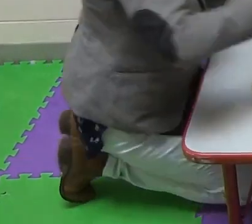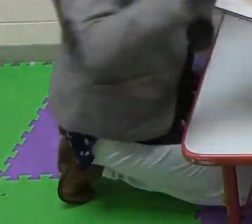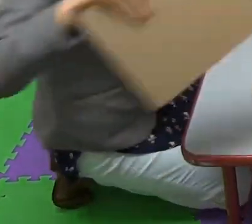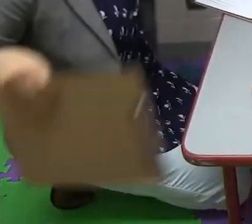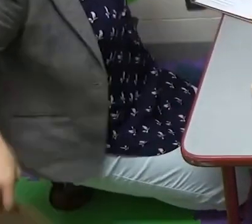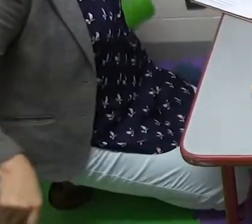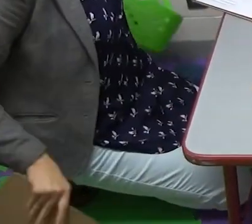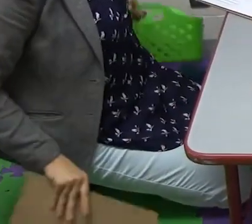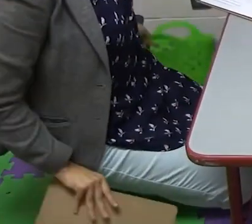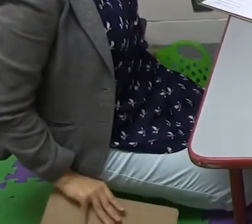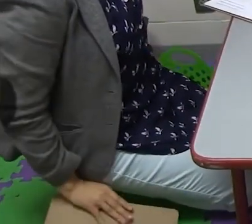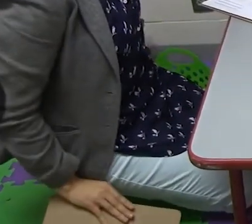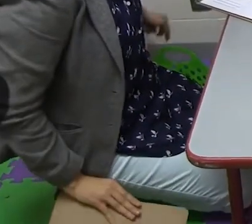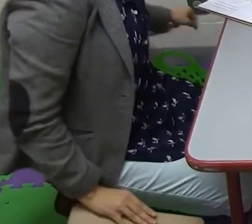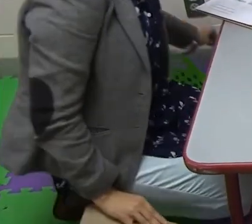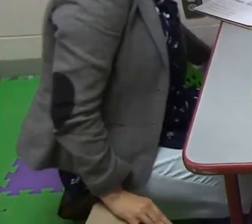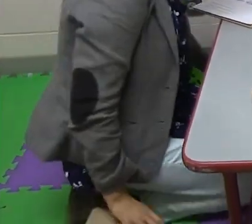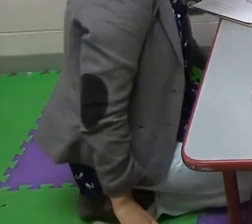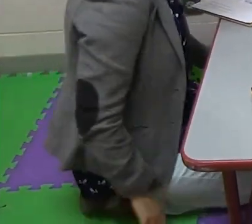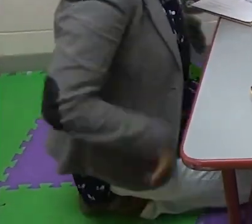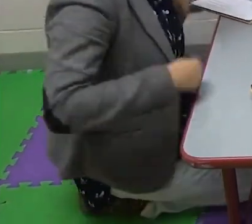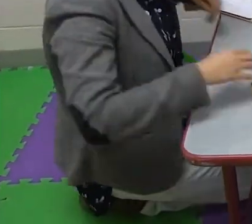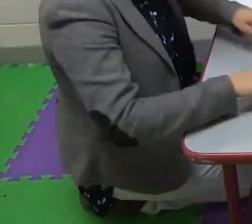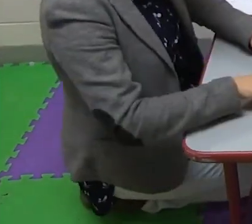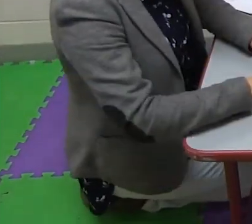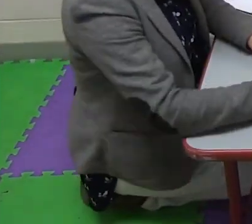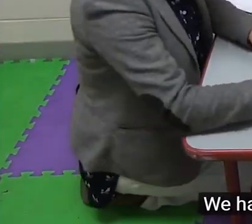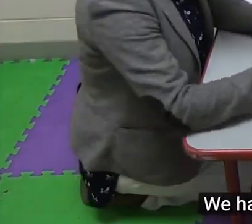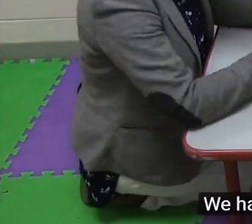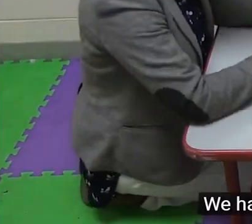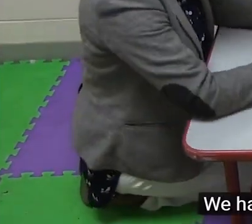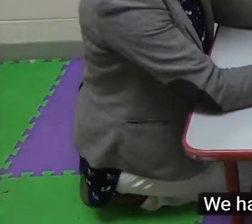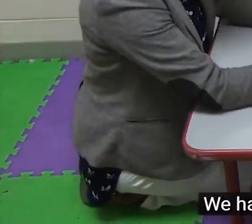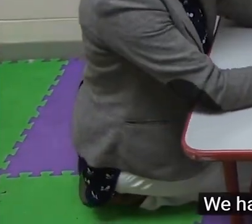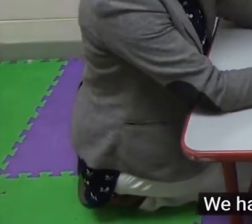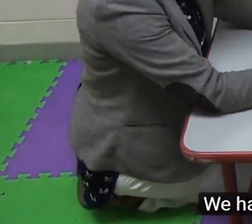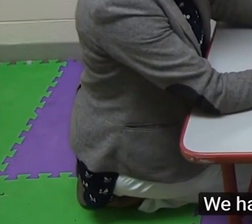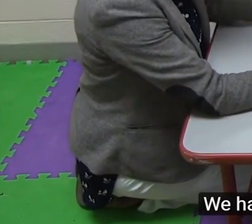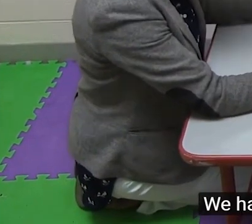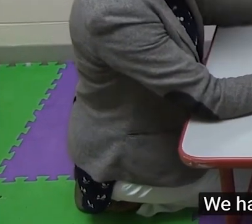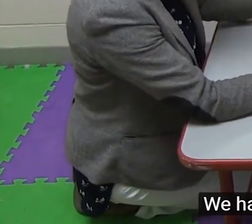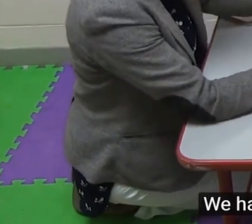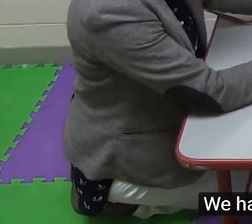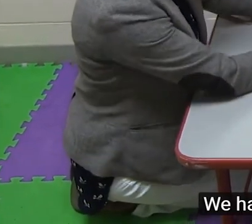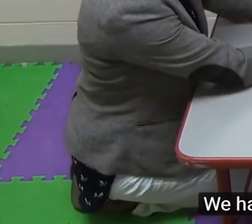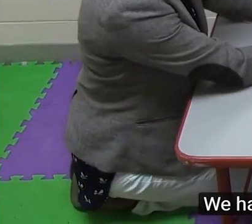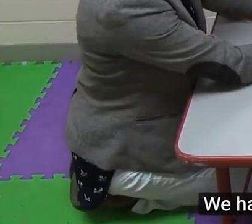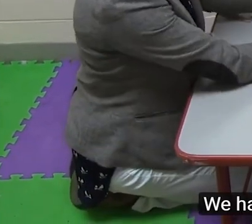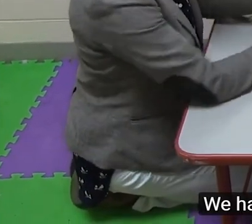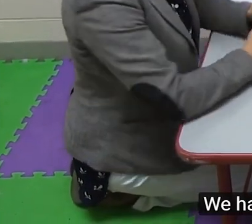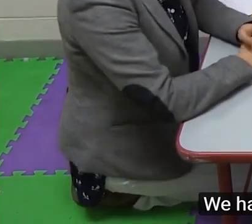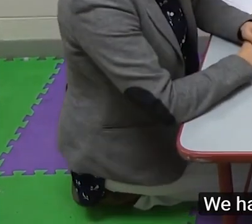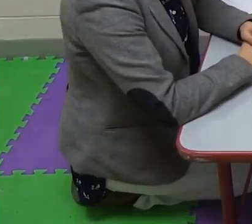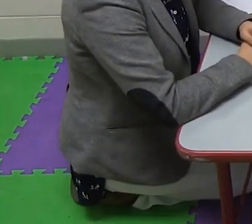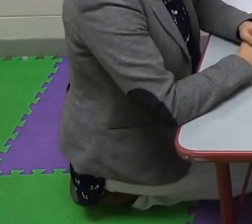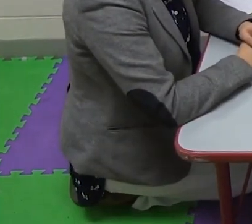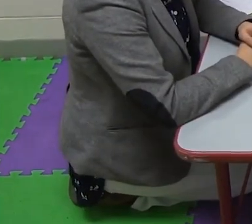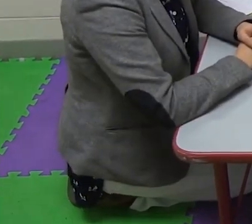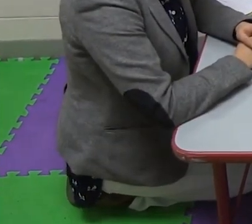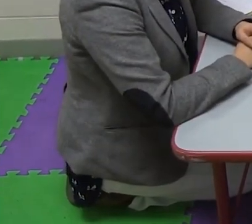Good job. Pick one. We have dinosaur, maracas, ball, and